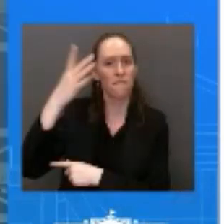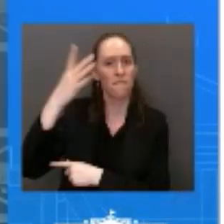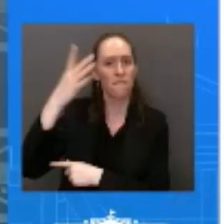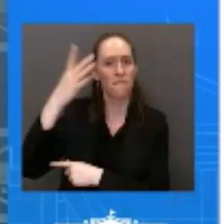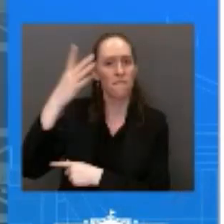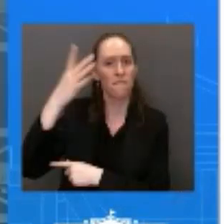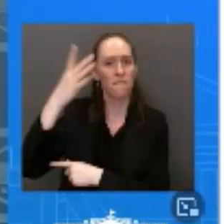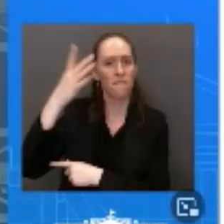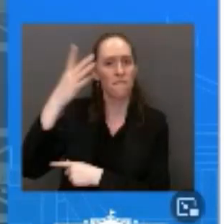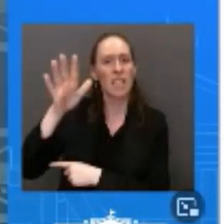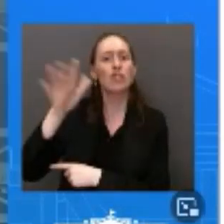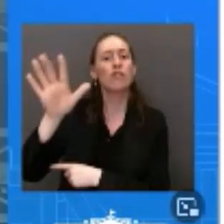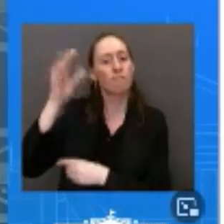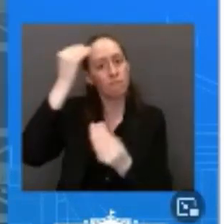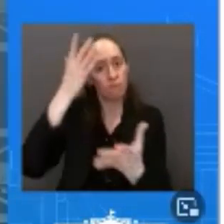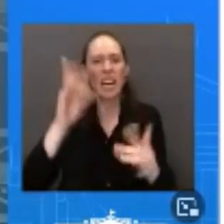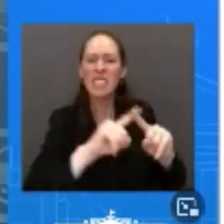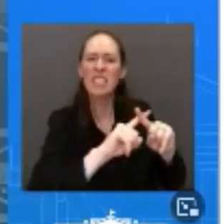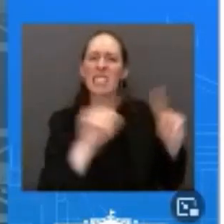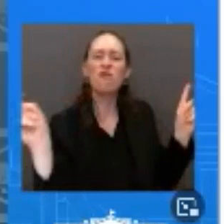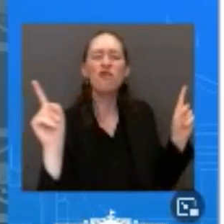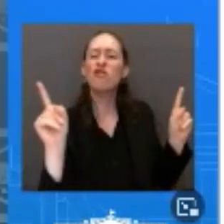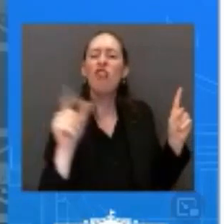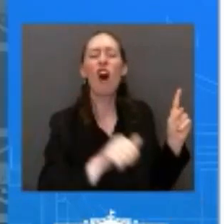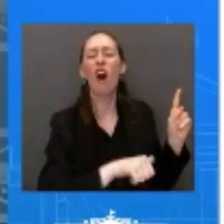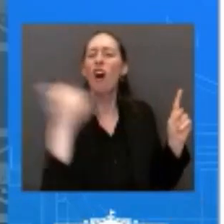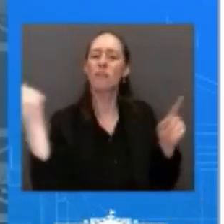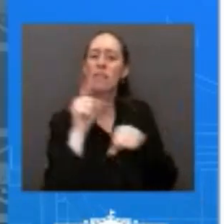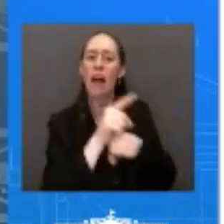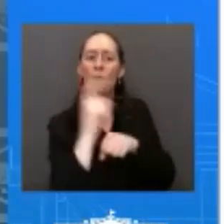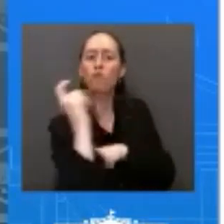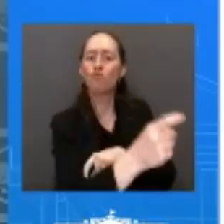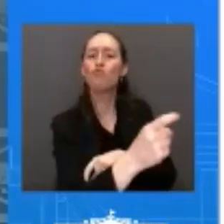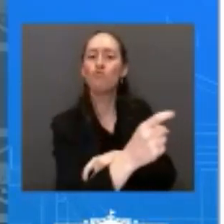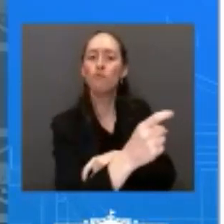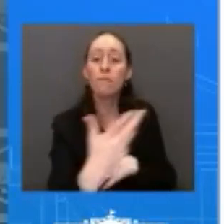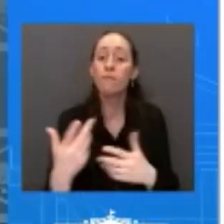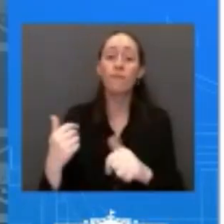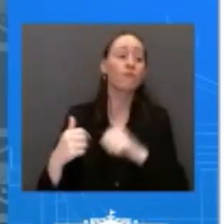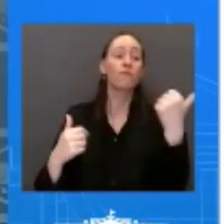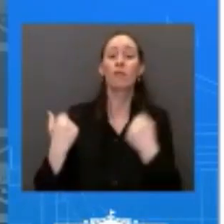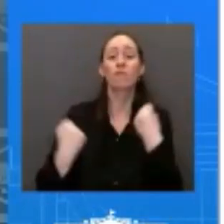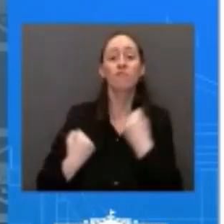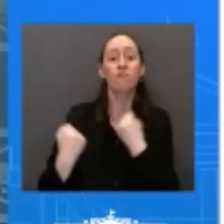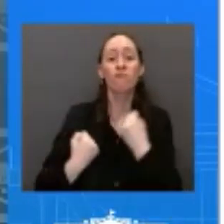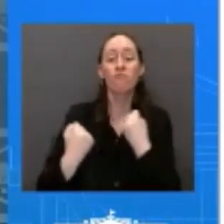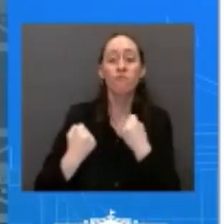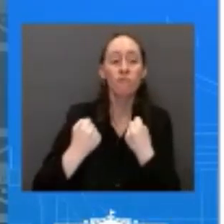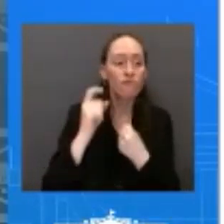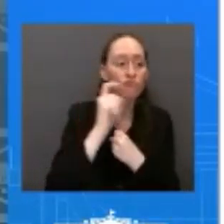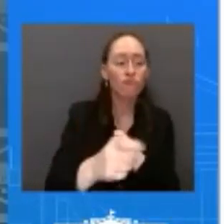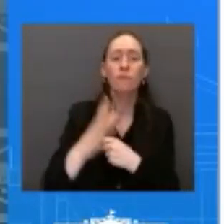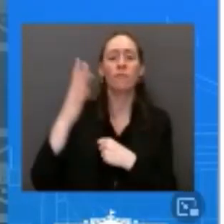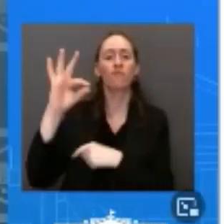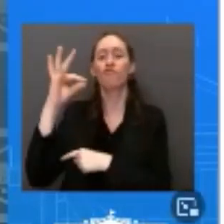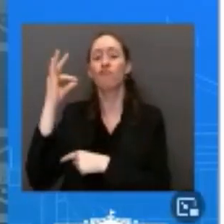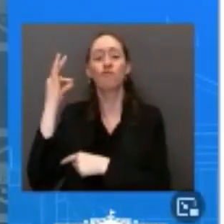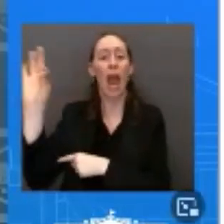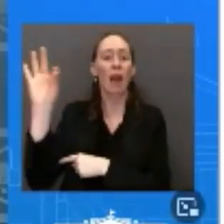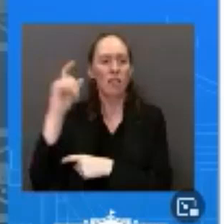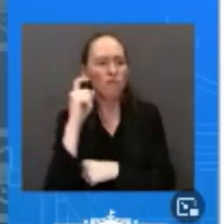fact. Oh, to armored vehicles. So there's a lot that's being applied to this, and armored vehicles are important. You